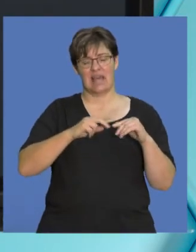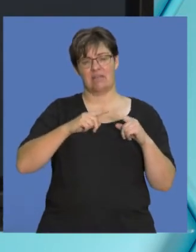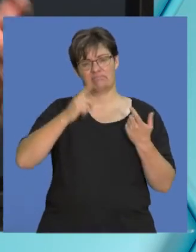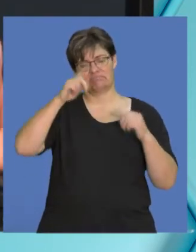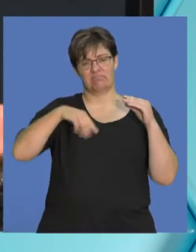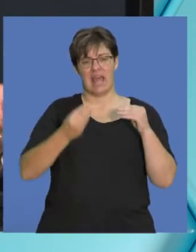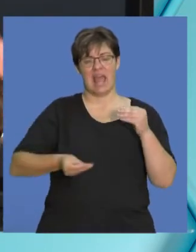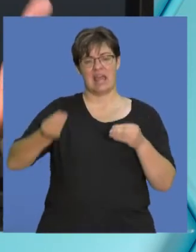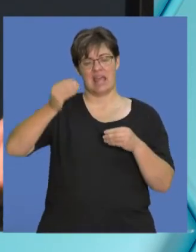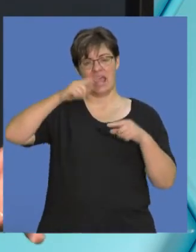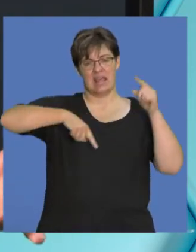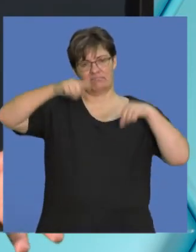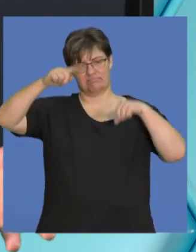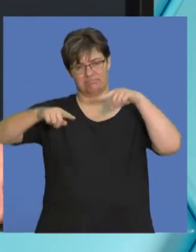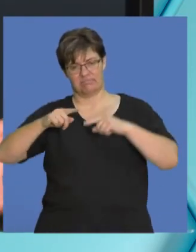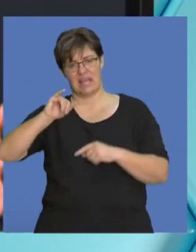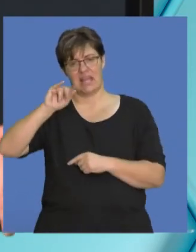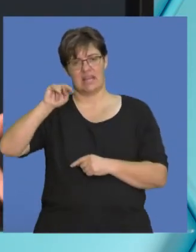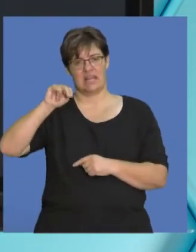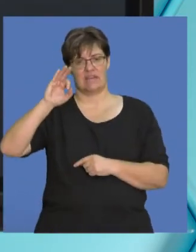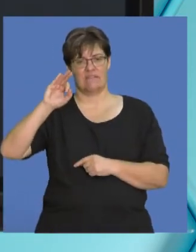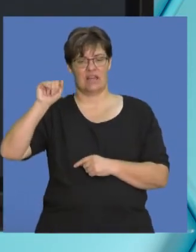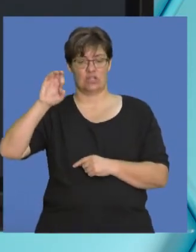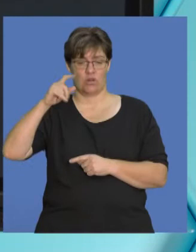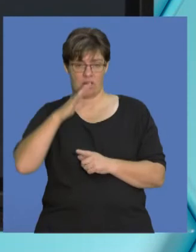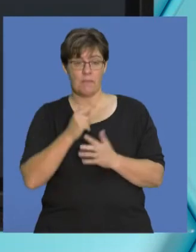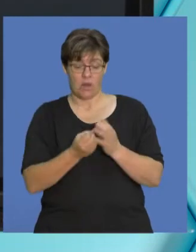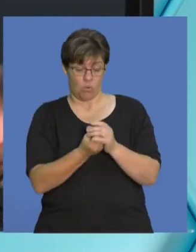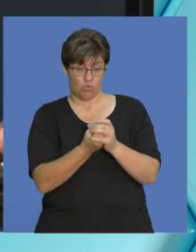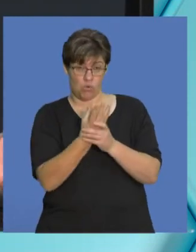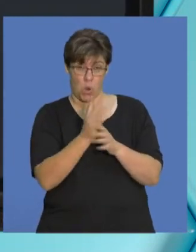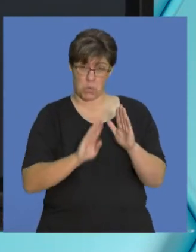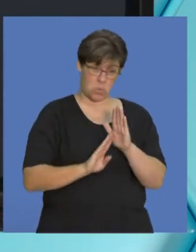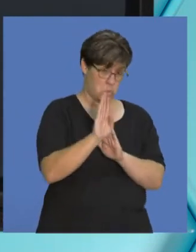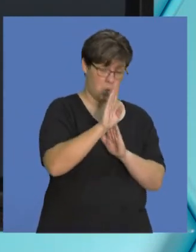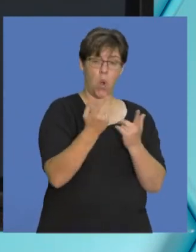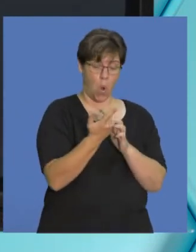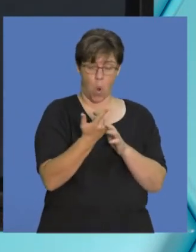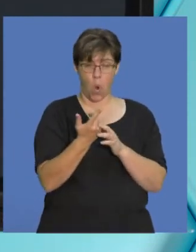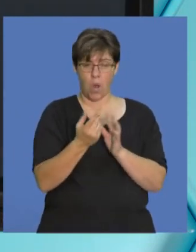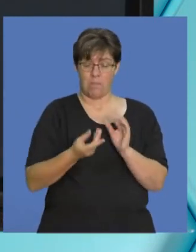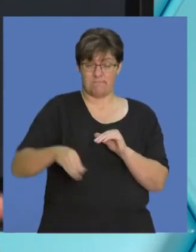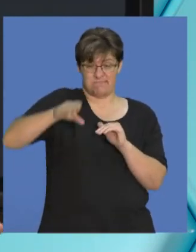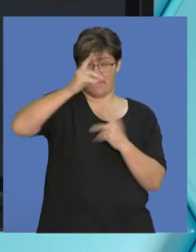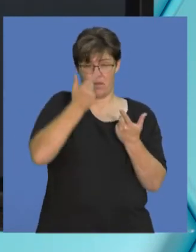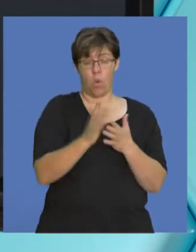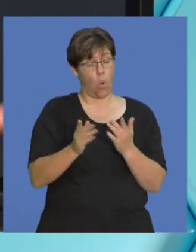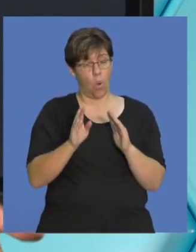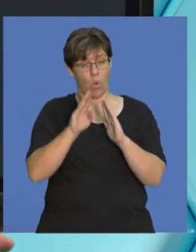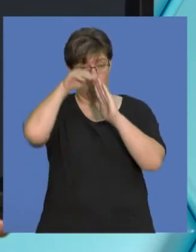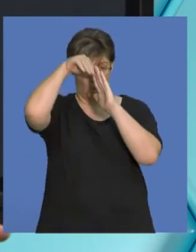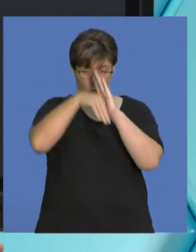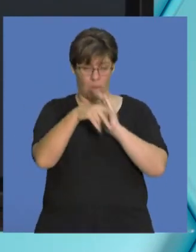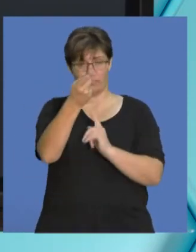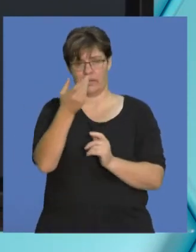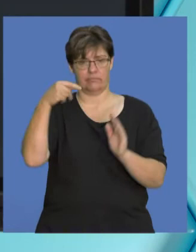up and then you make a very big comeback in terms of your growth, or it goes down and then you lose the